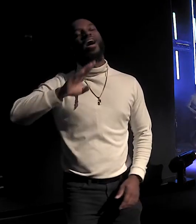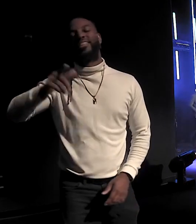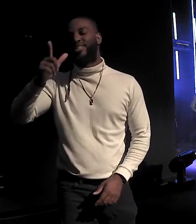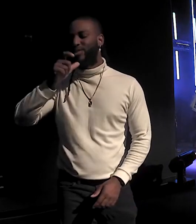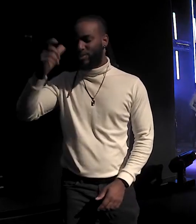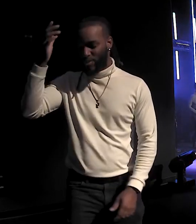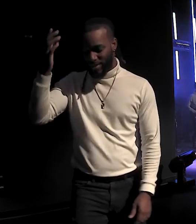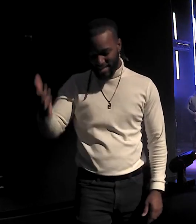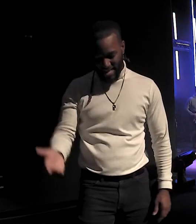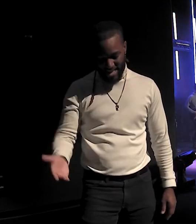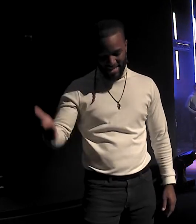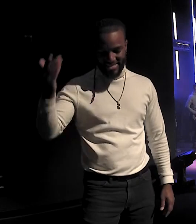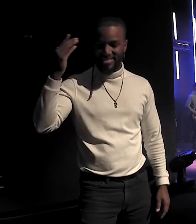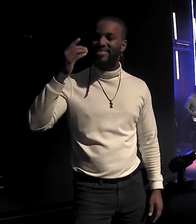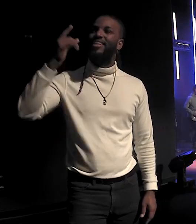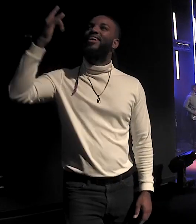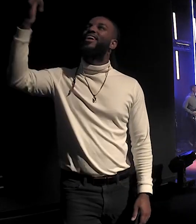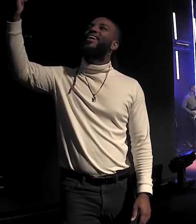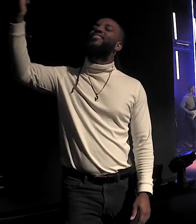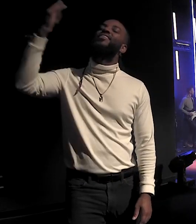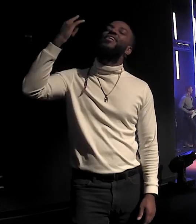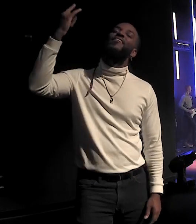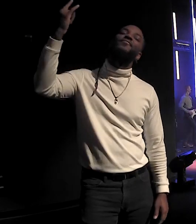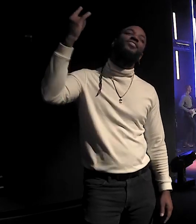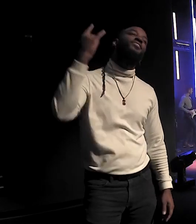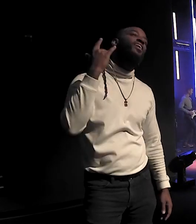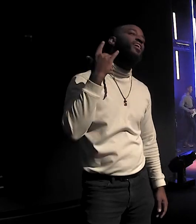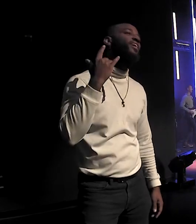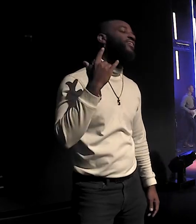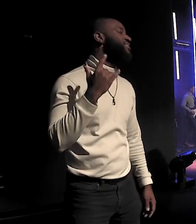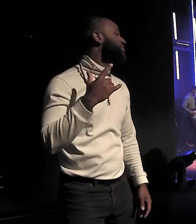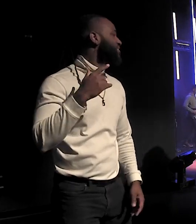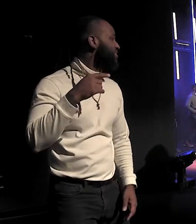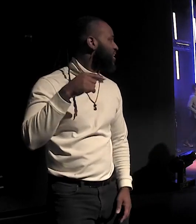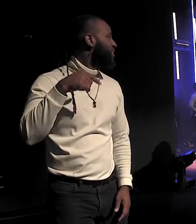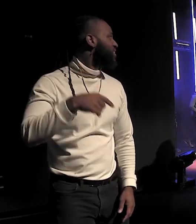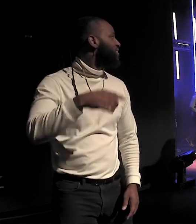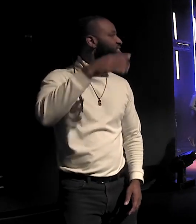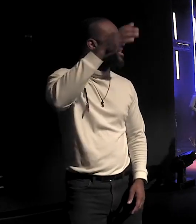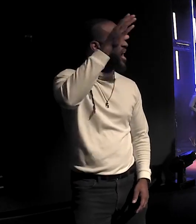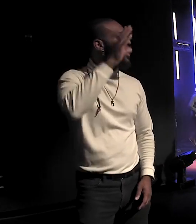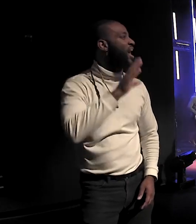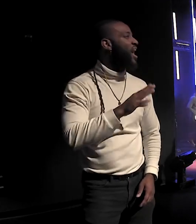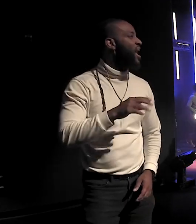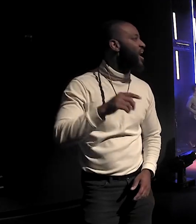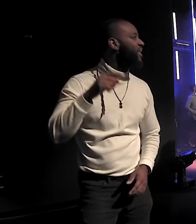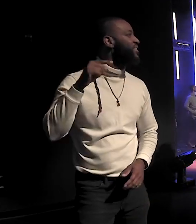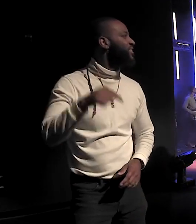Yeah.